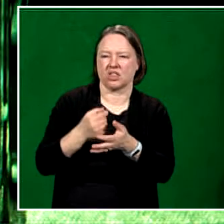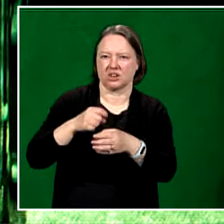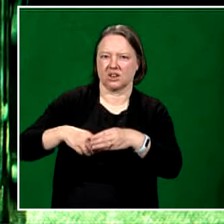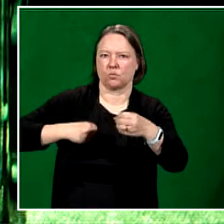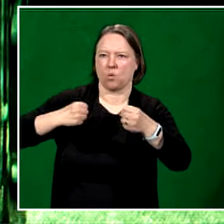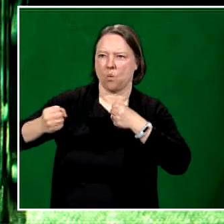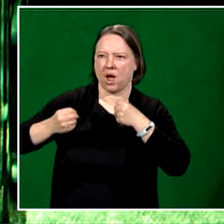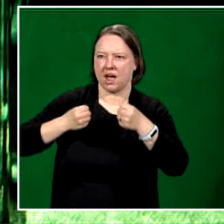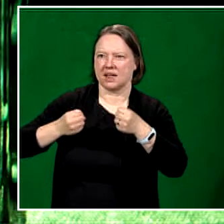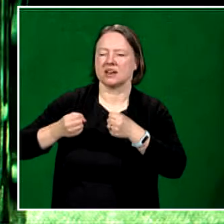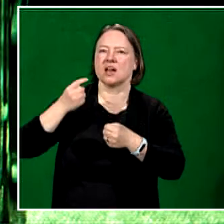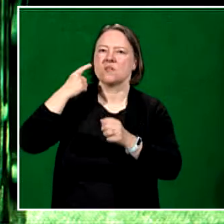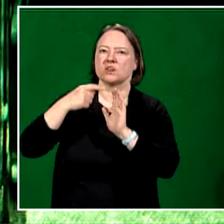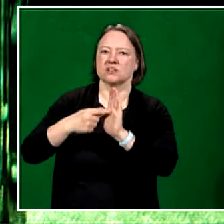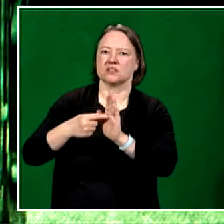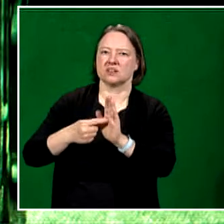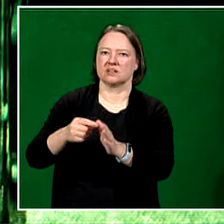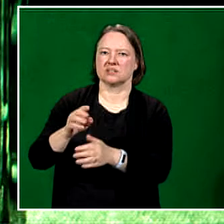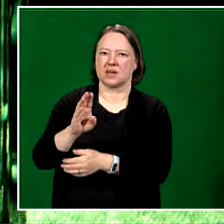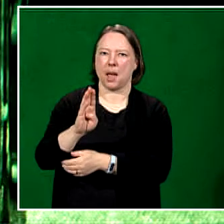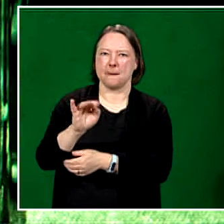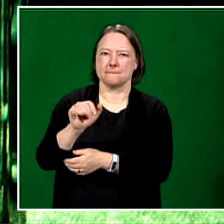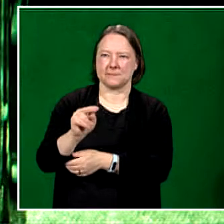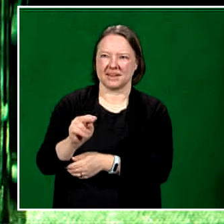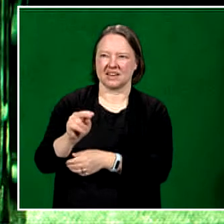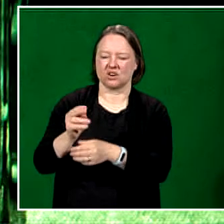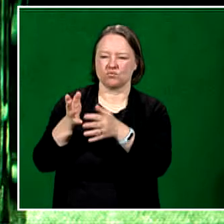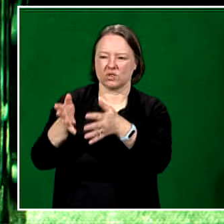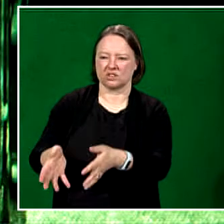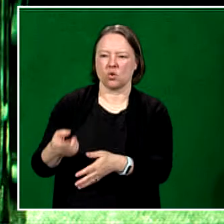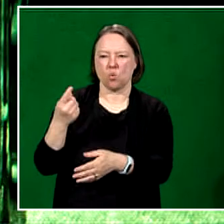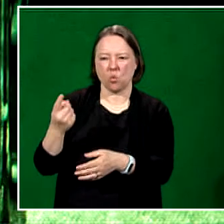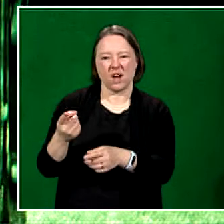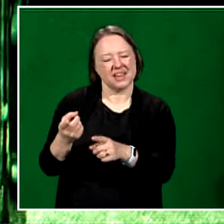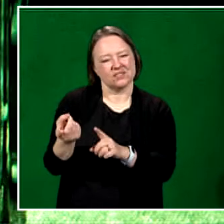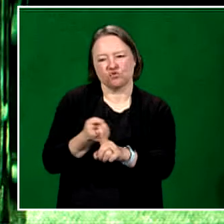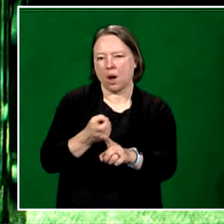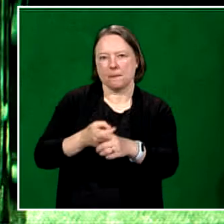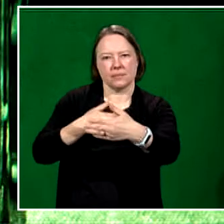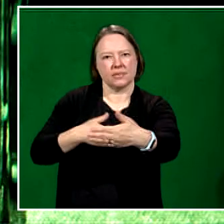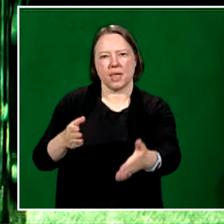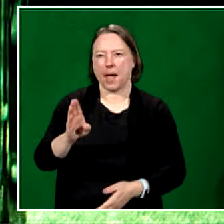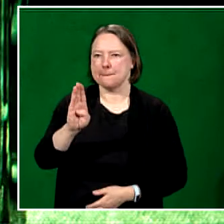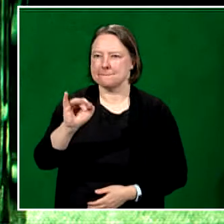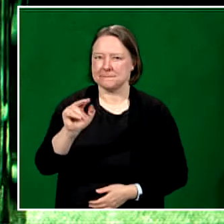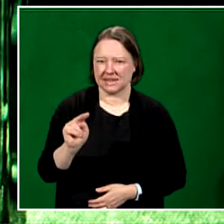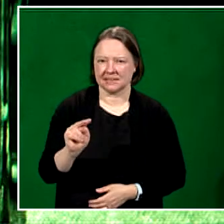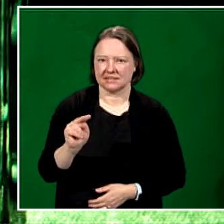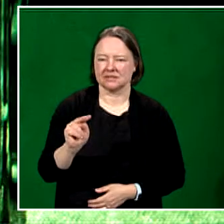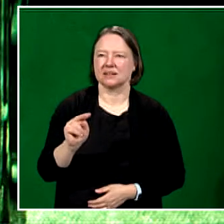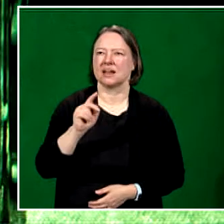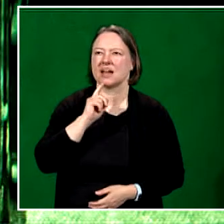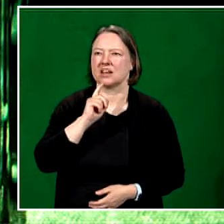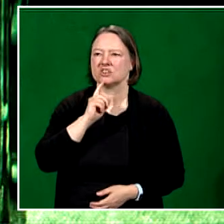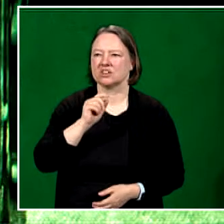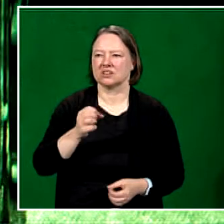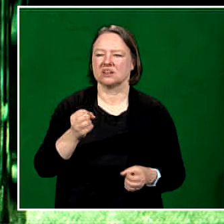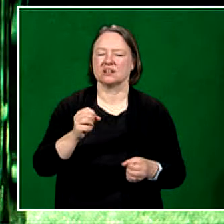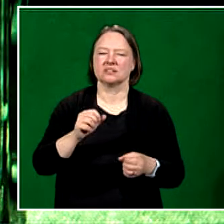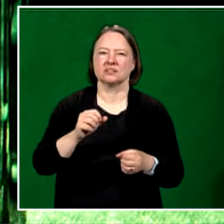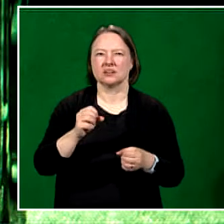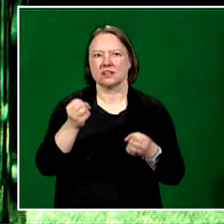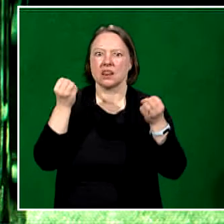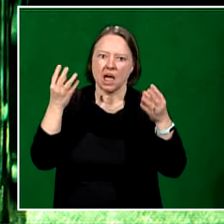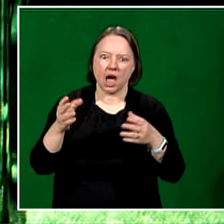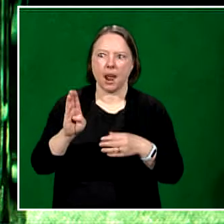instance, beans residues, like Rwandans cultivate a lot of beans because we actually eat a lot of beans than anything